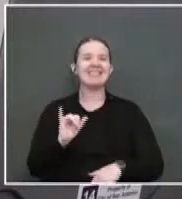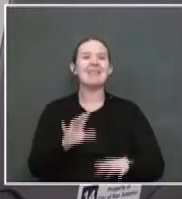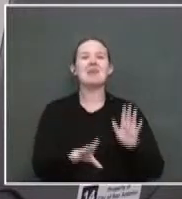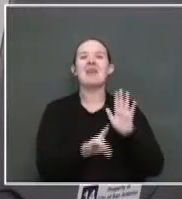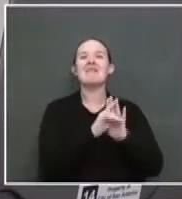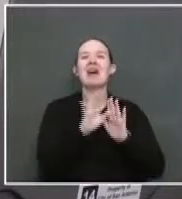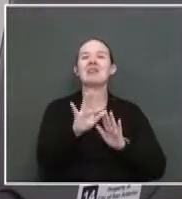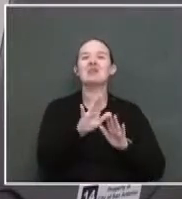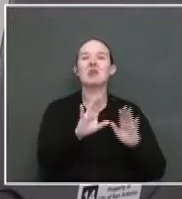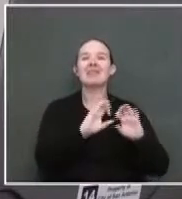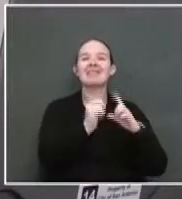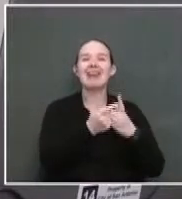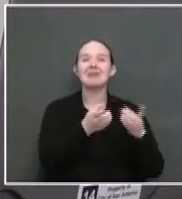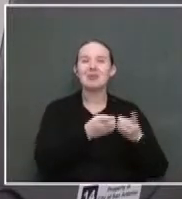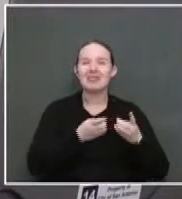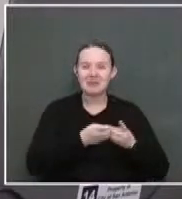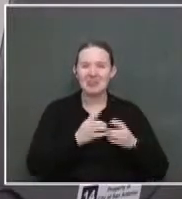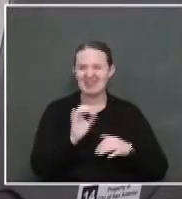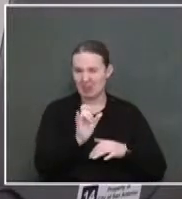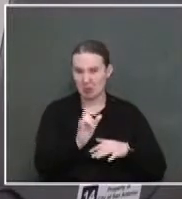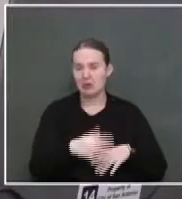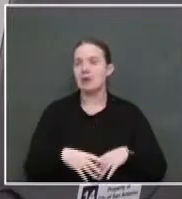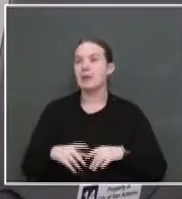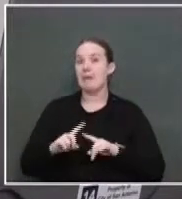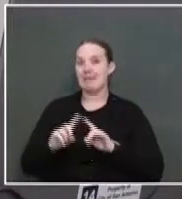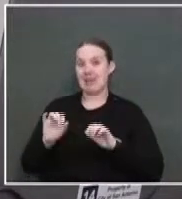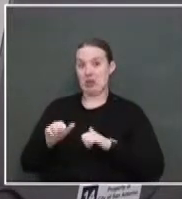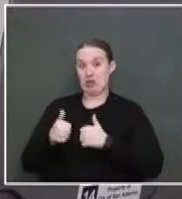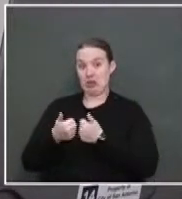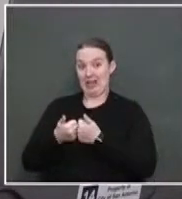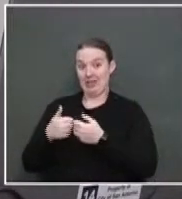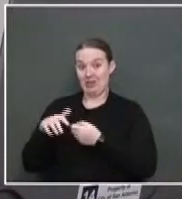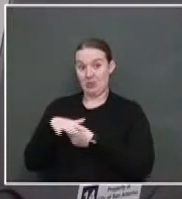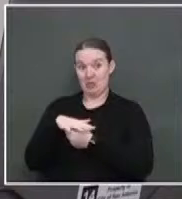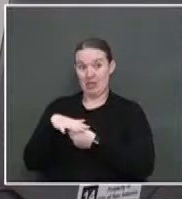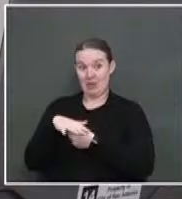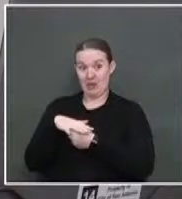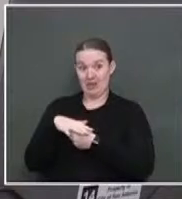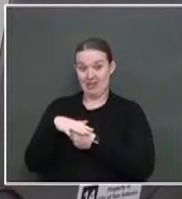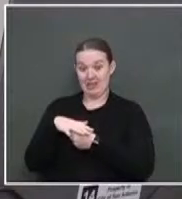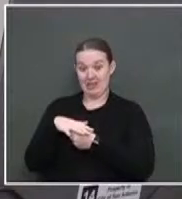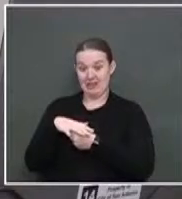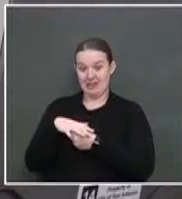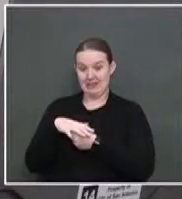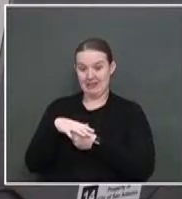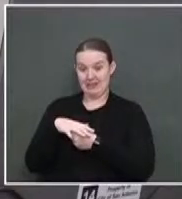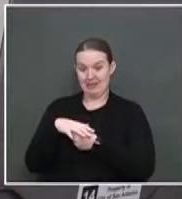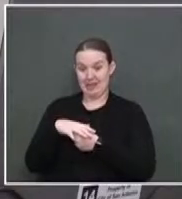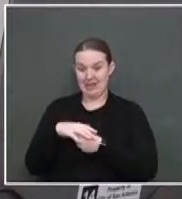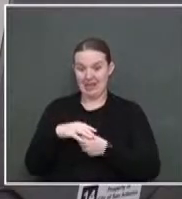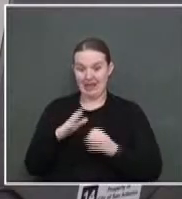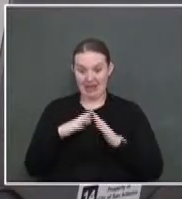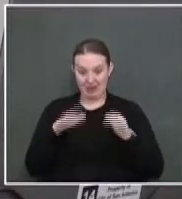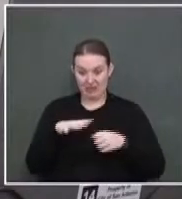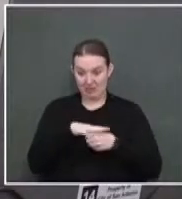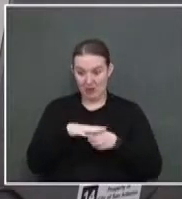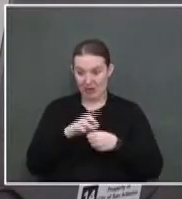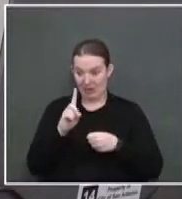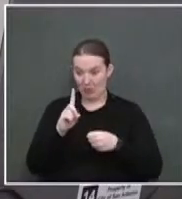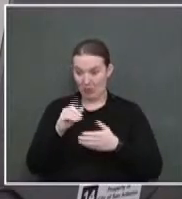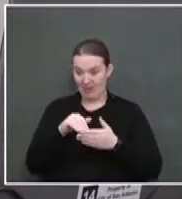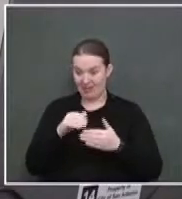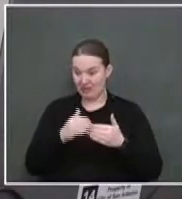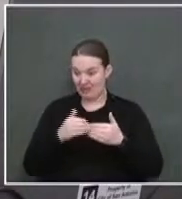Your Council district, the challenge that we have that there are areas within the 1,000 buffer that may